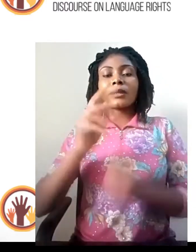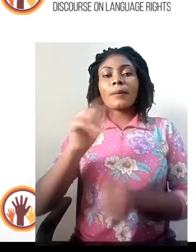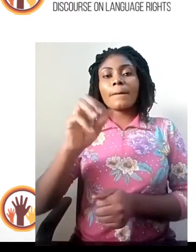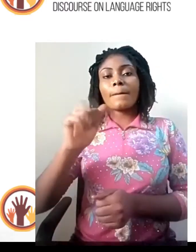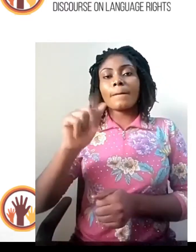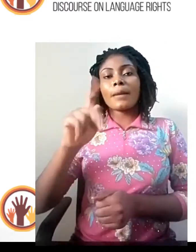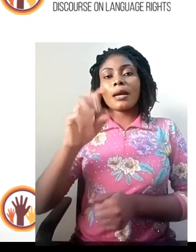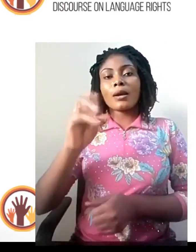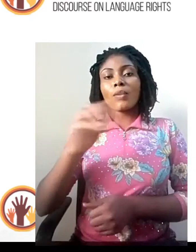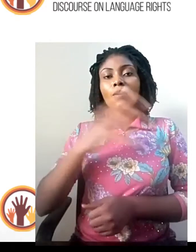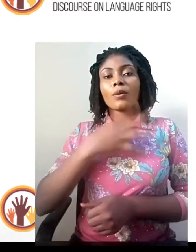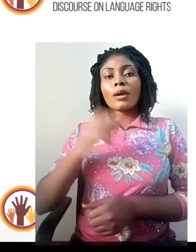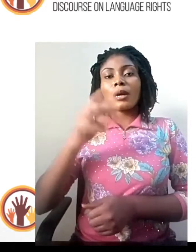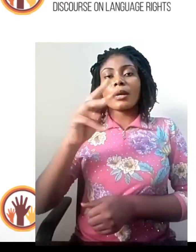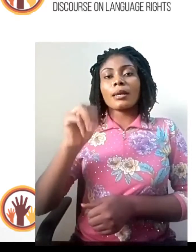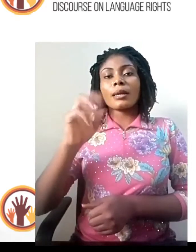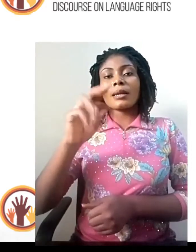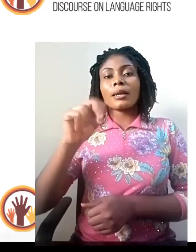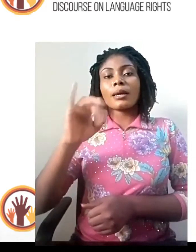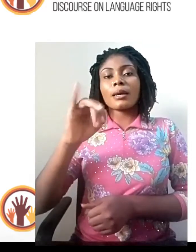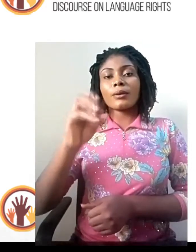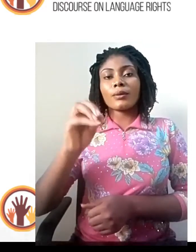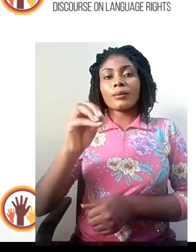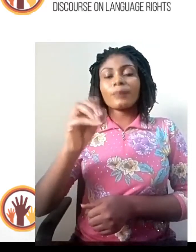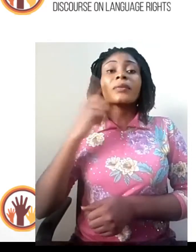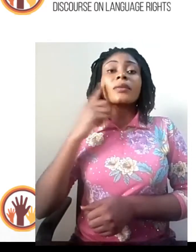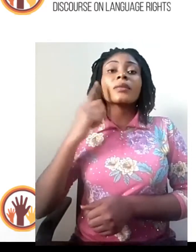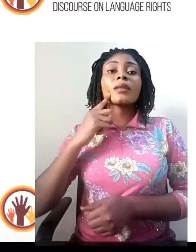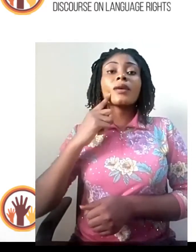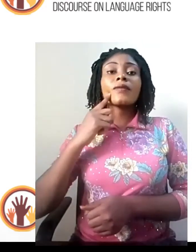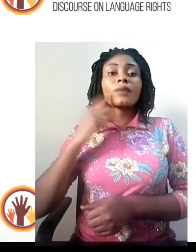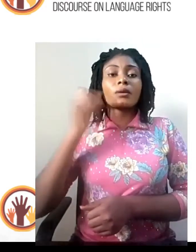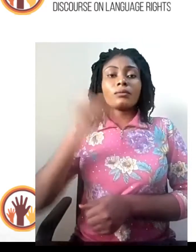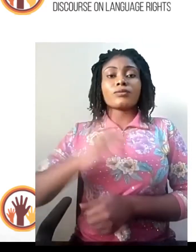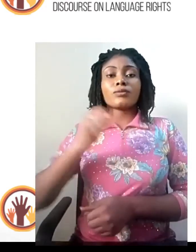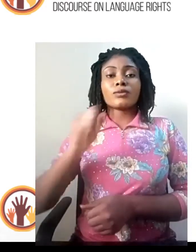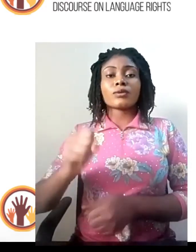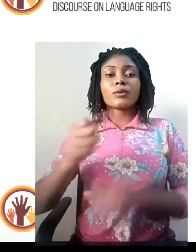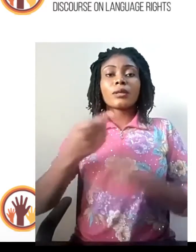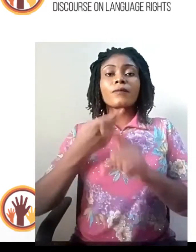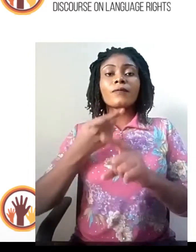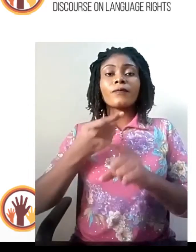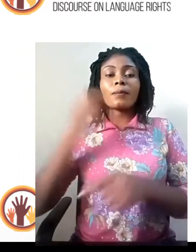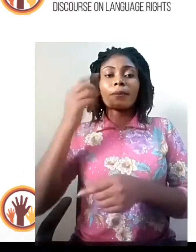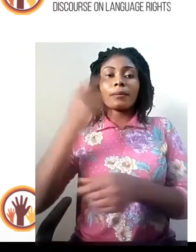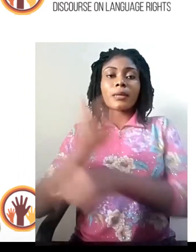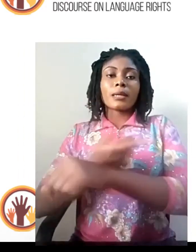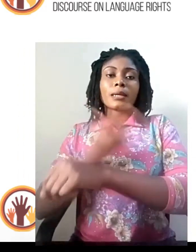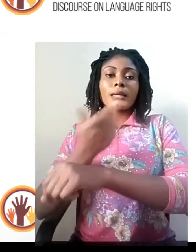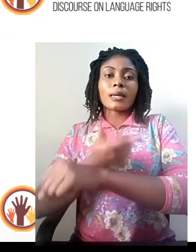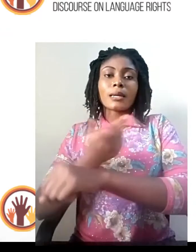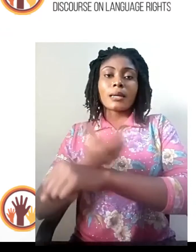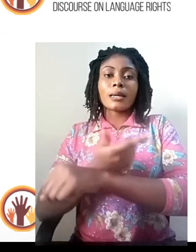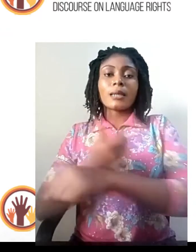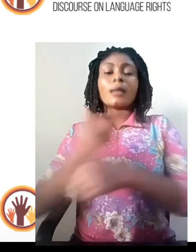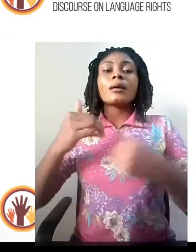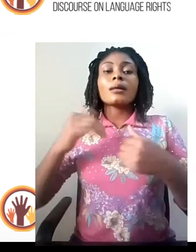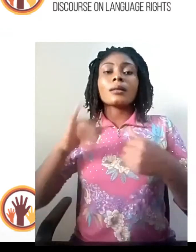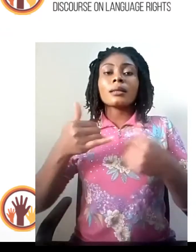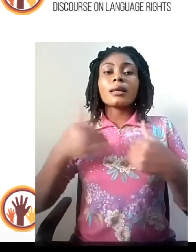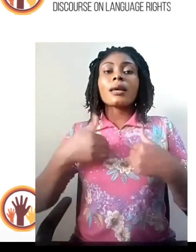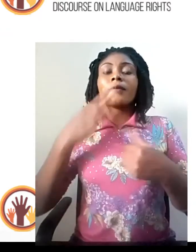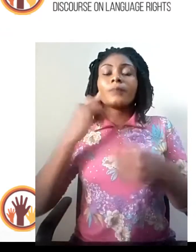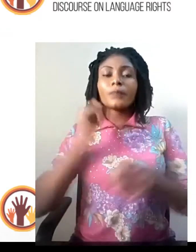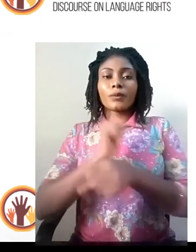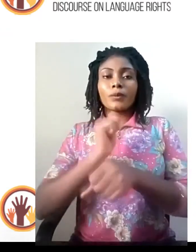deaf scholar from Ghana, and they have been working together for a while.